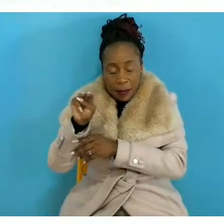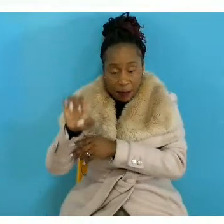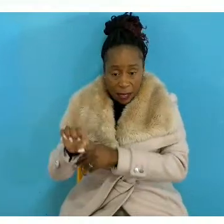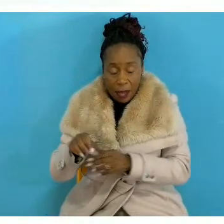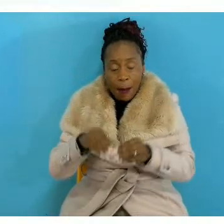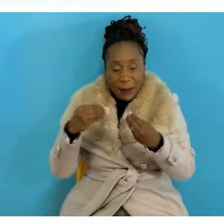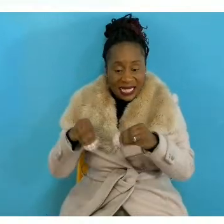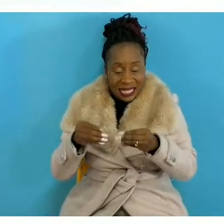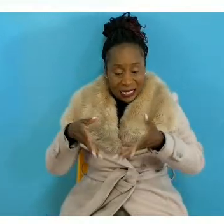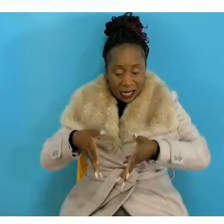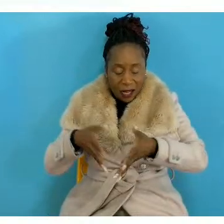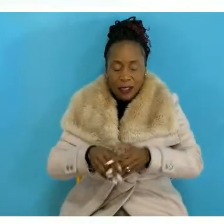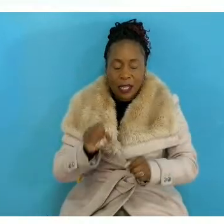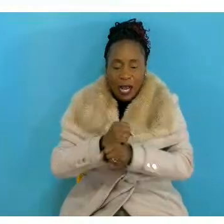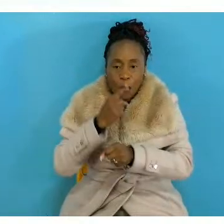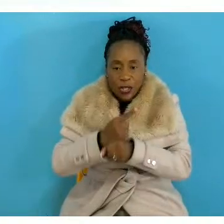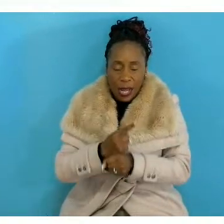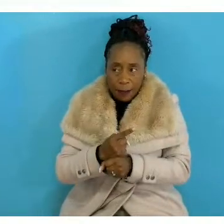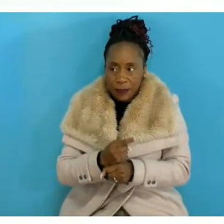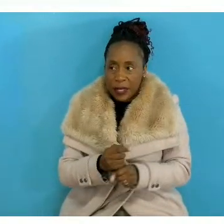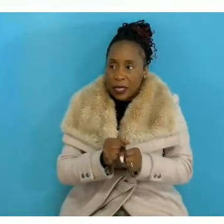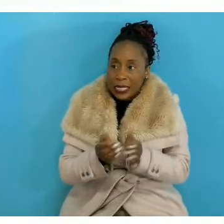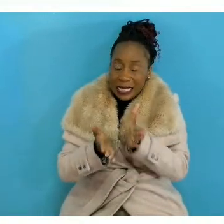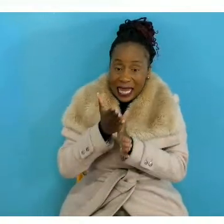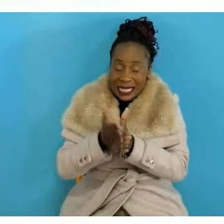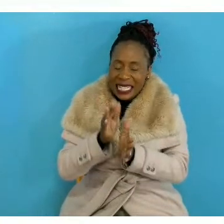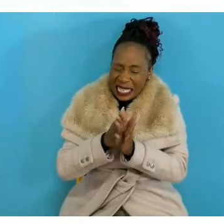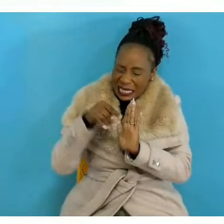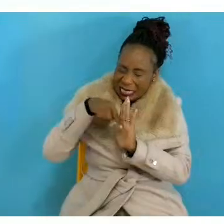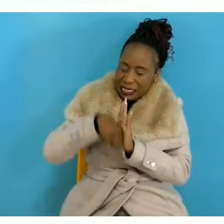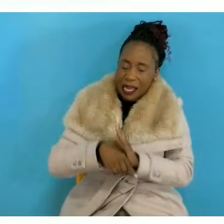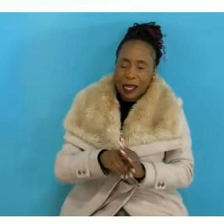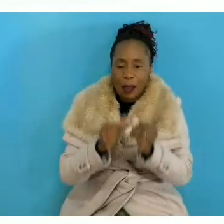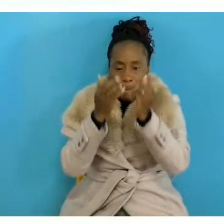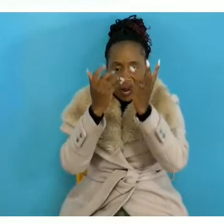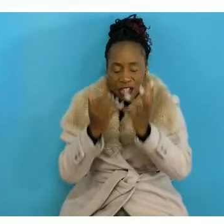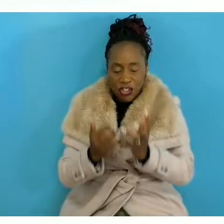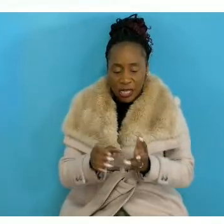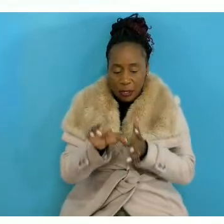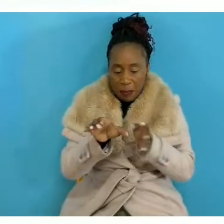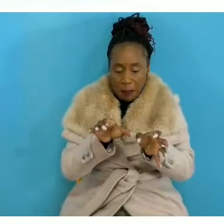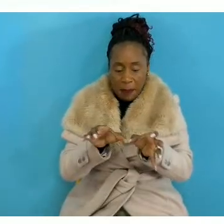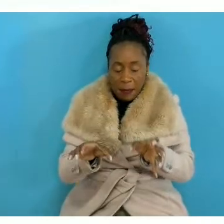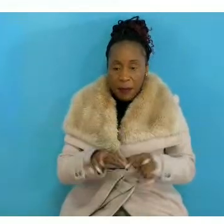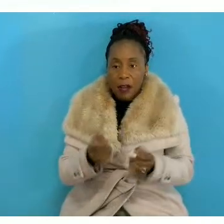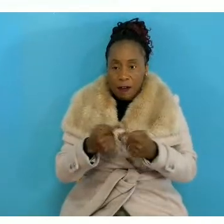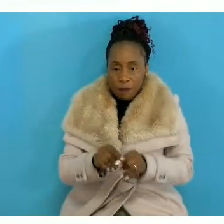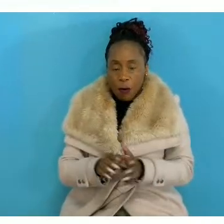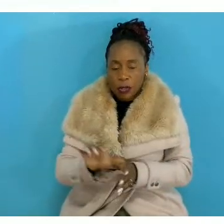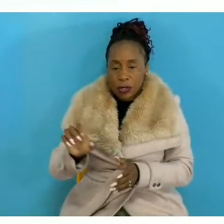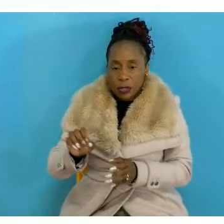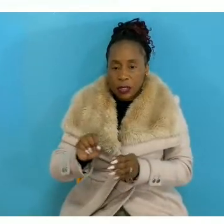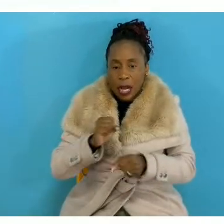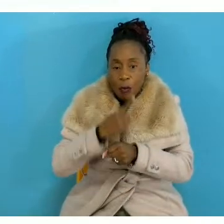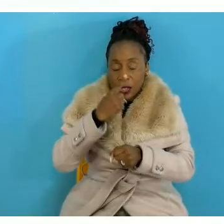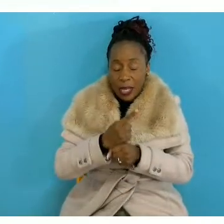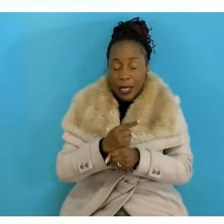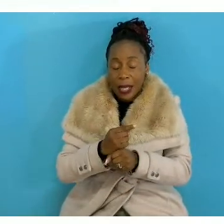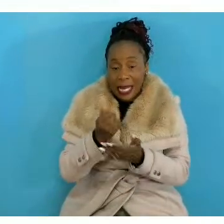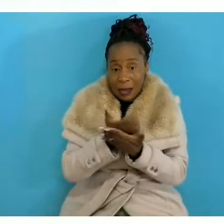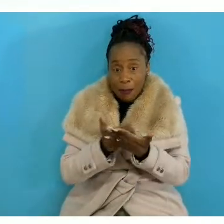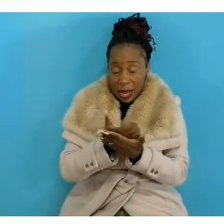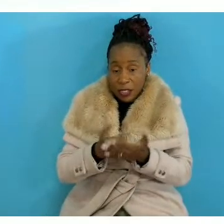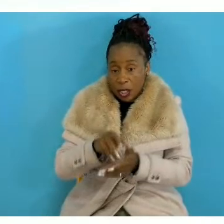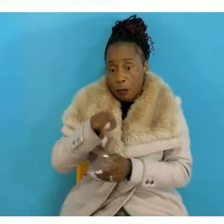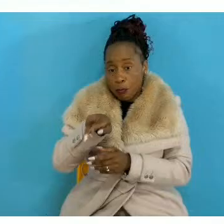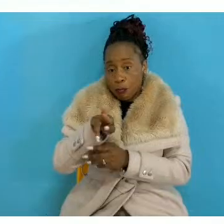province. So the slide is now a detailed budget outline for Gauteng Enterprise Propeller, and it shows